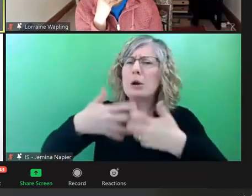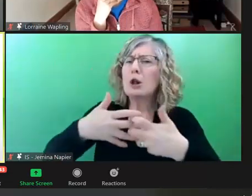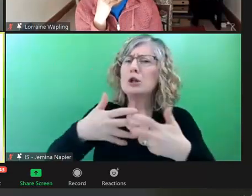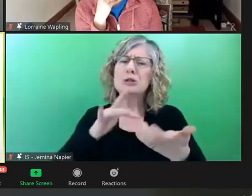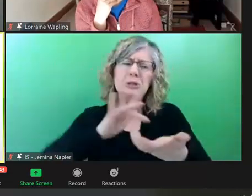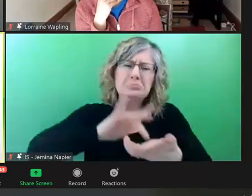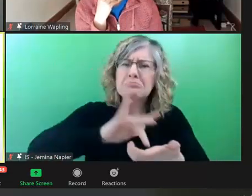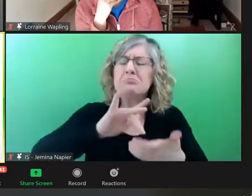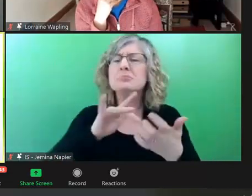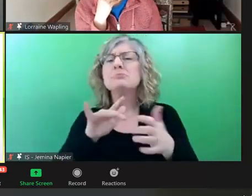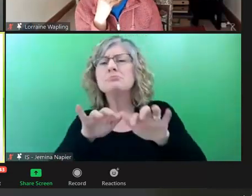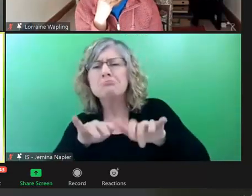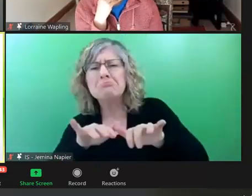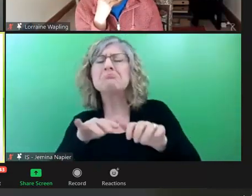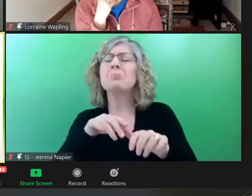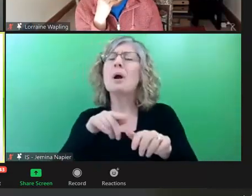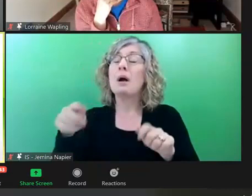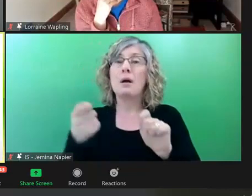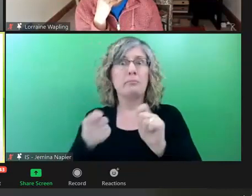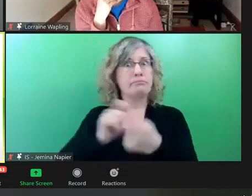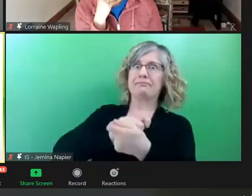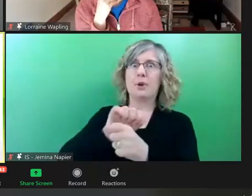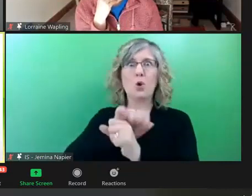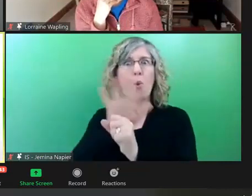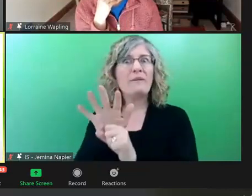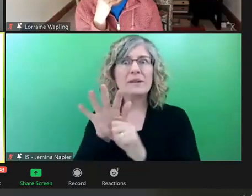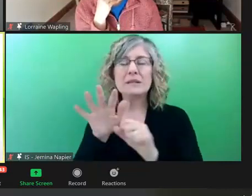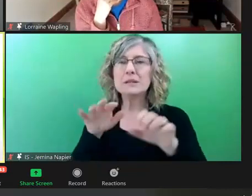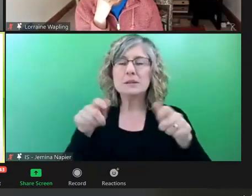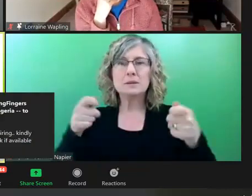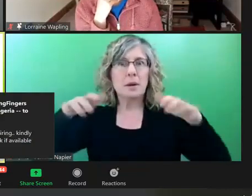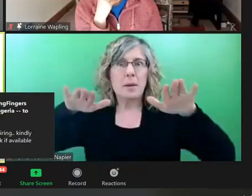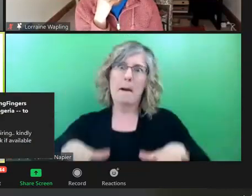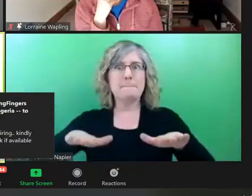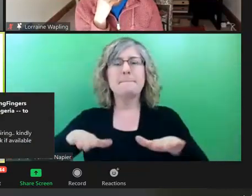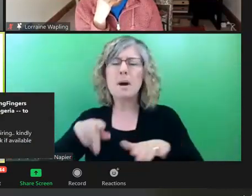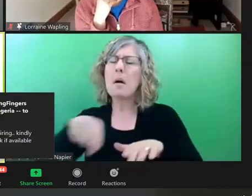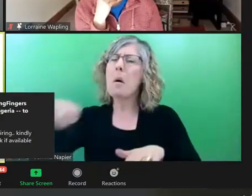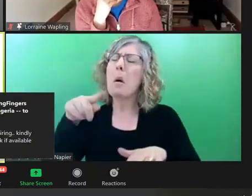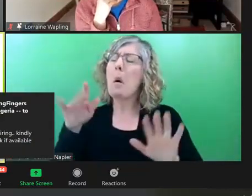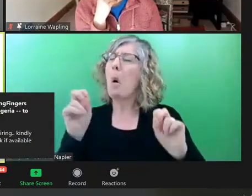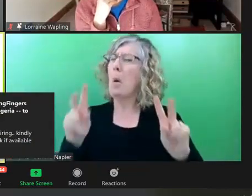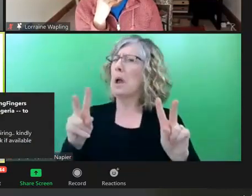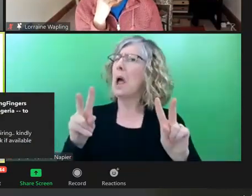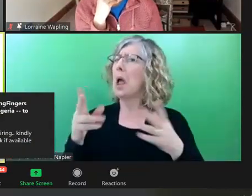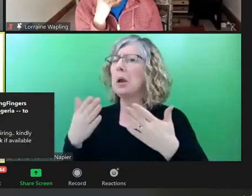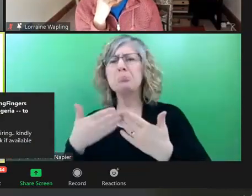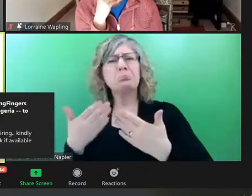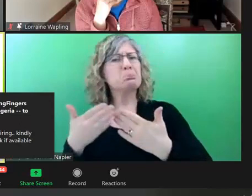But we noted that many children didn't know how to use these